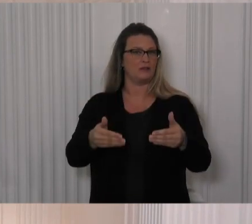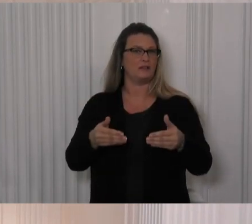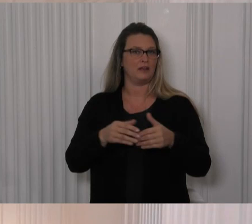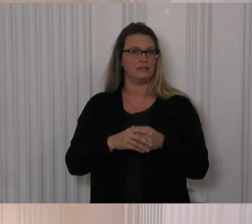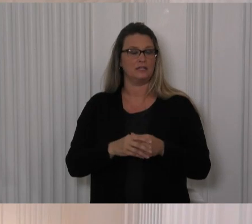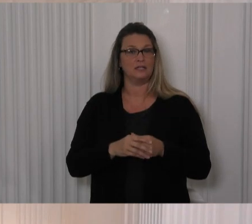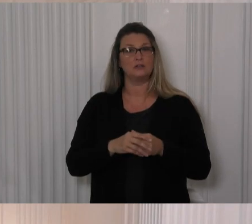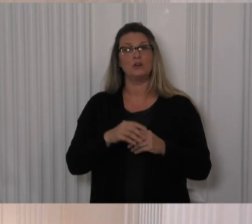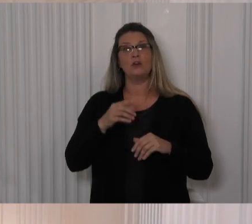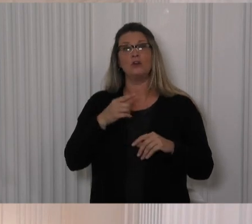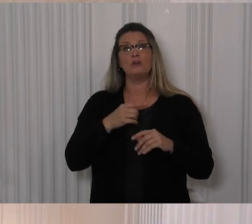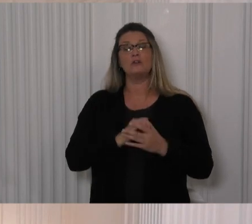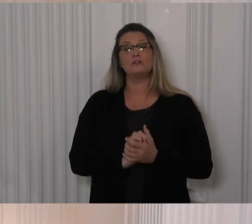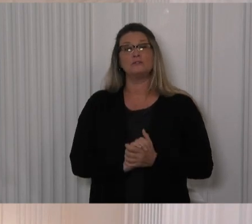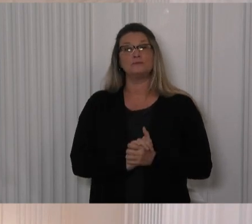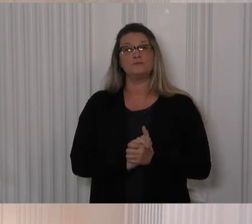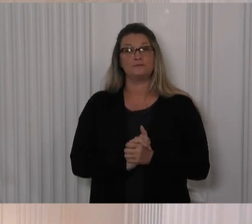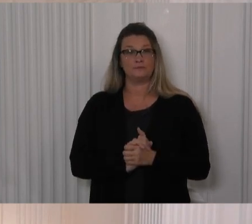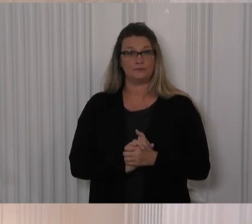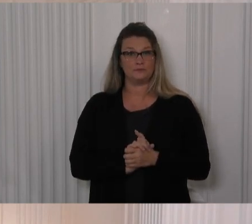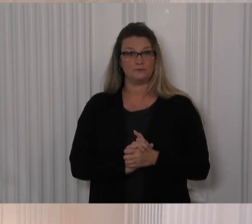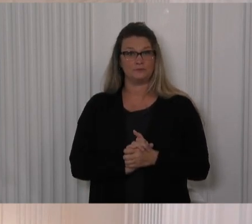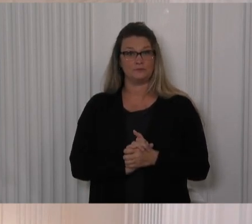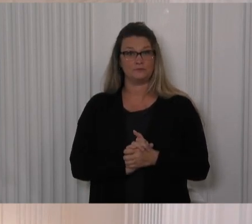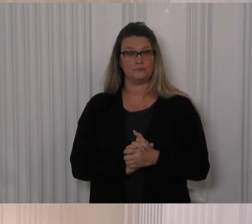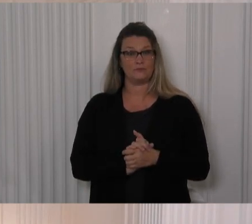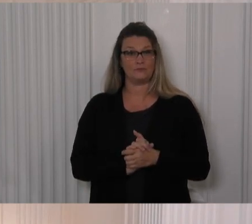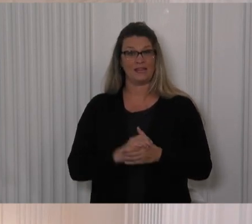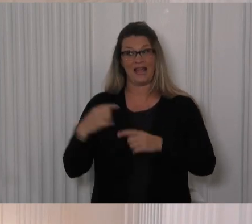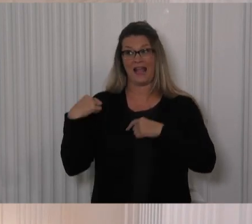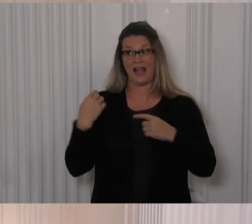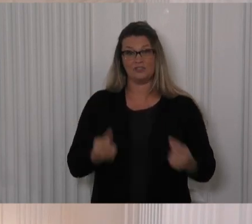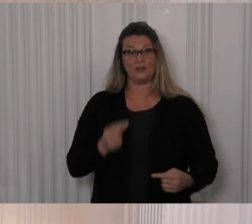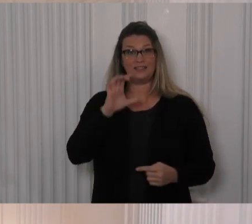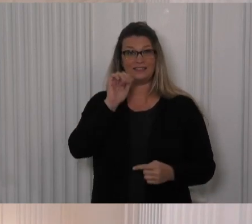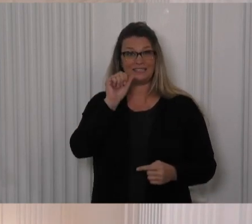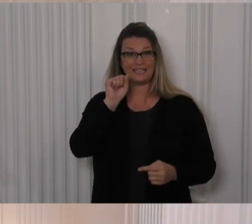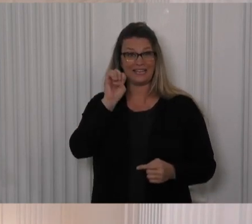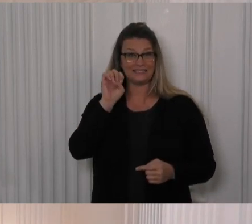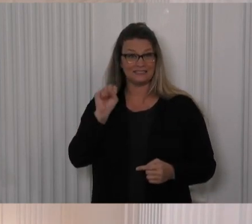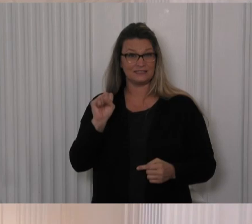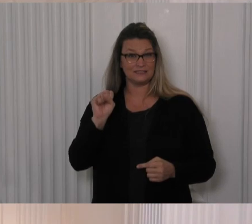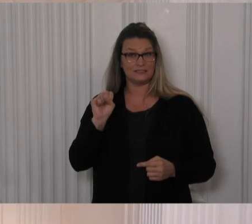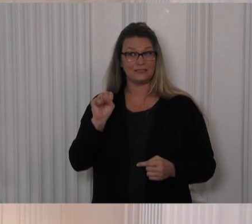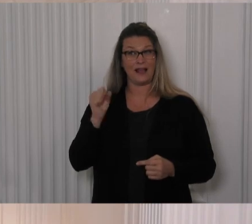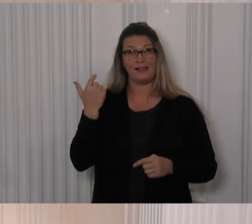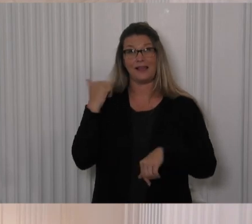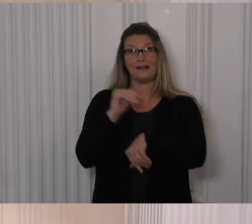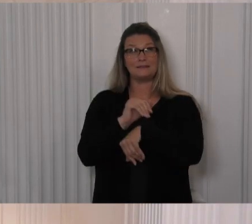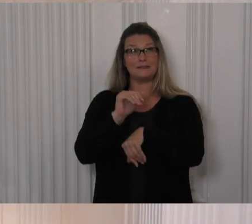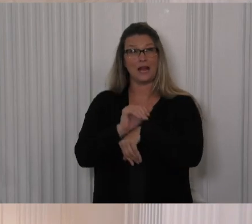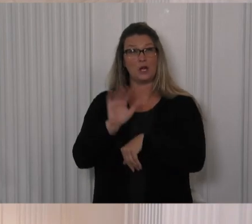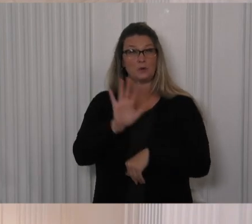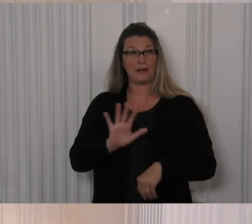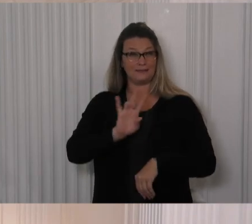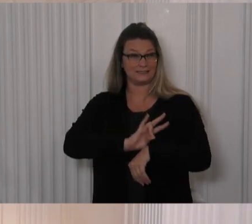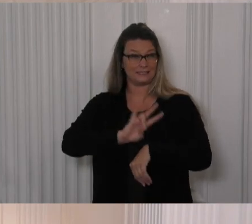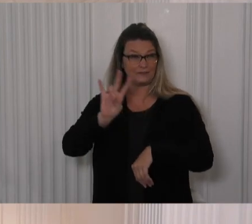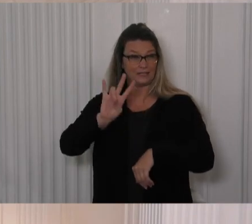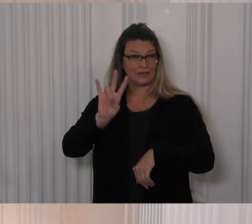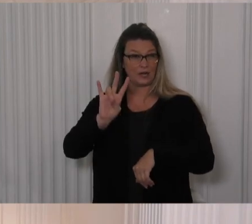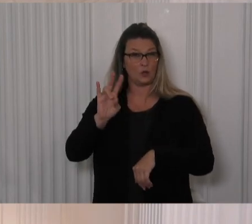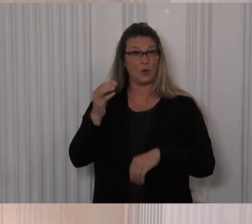From the standpoint of cases, last night, as of 7:00 p.m. last night, we